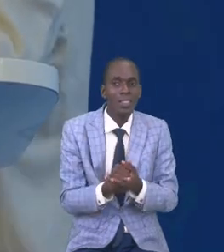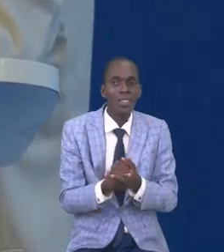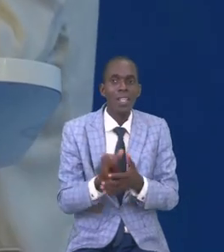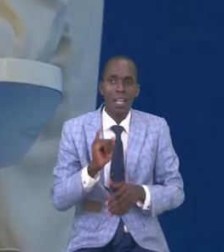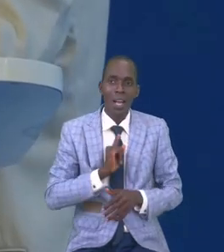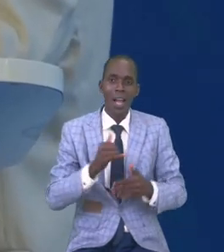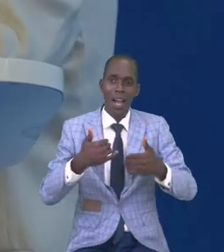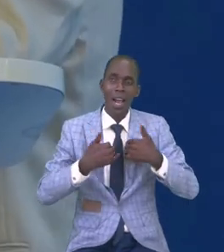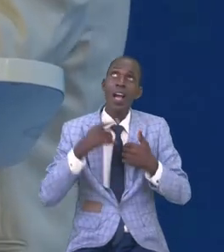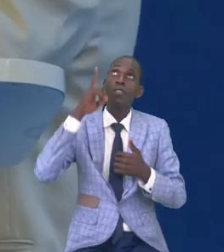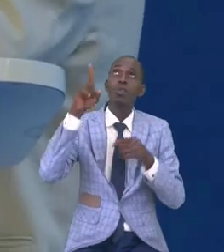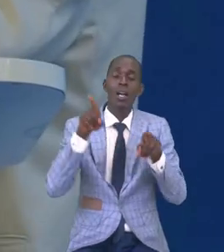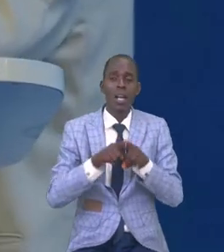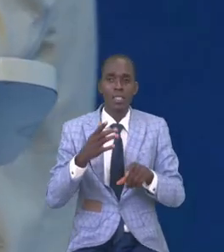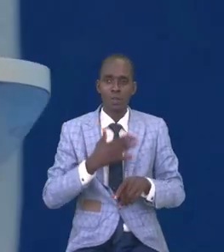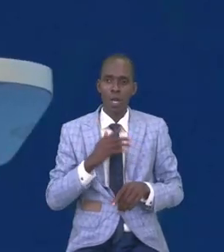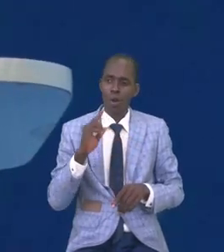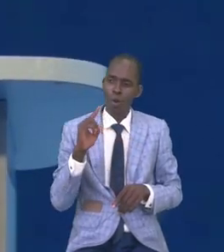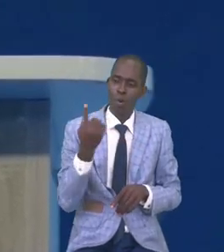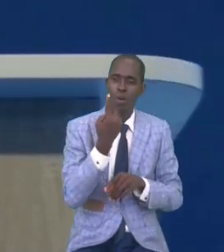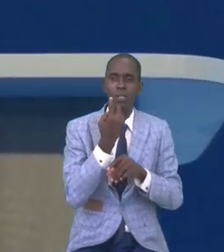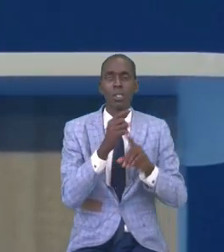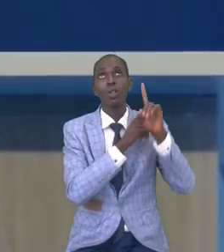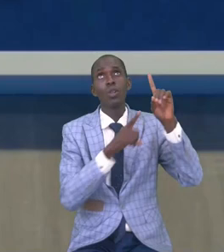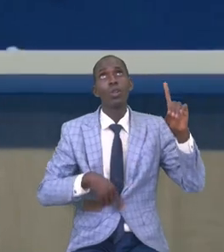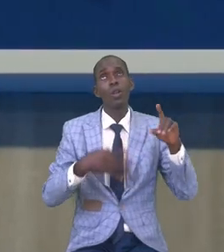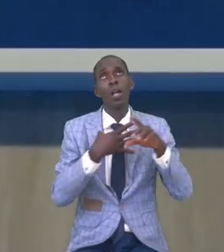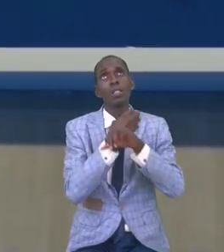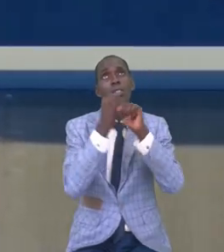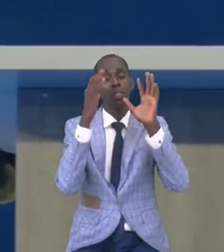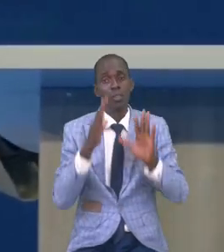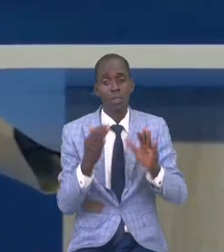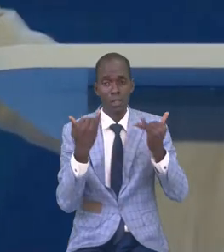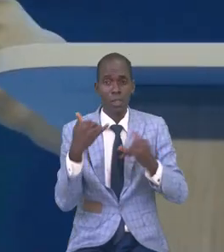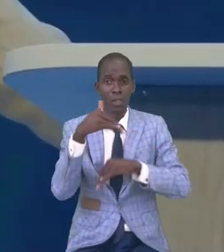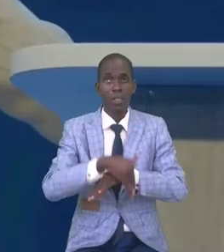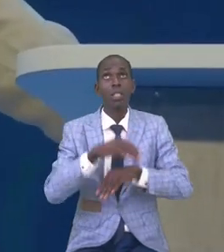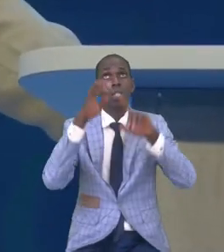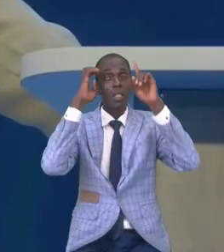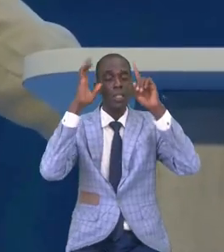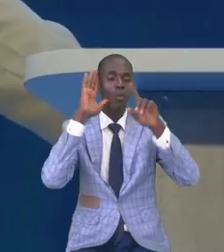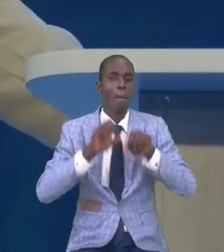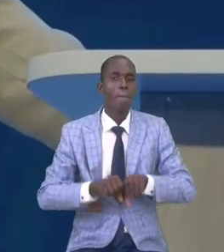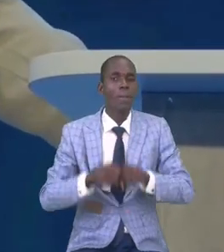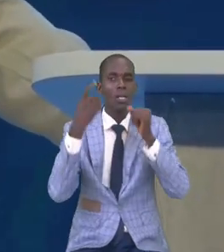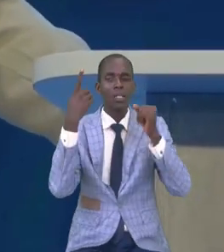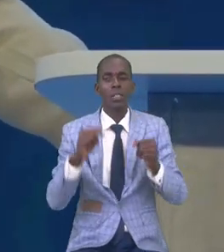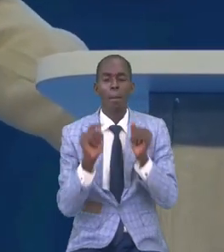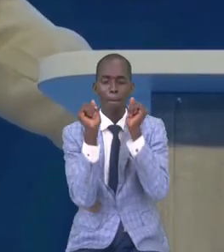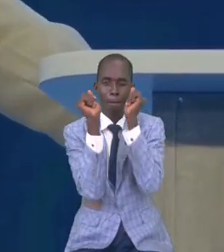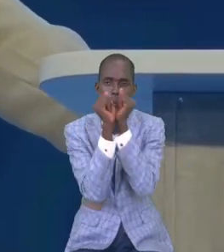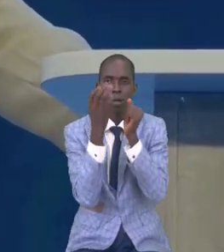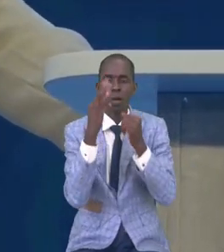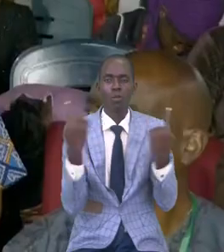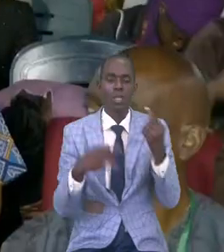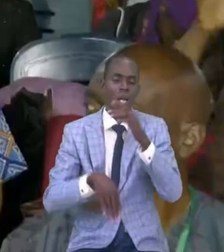only Savior, only Lord." Tonight, it will break the bondage of sin